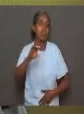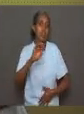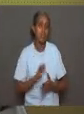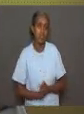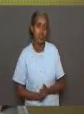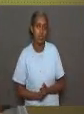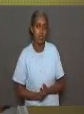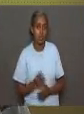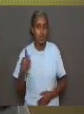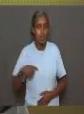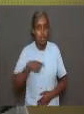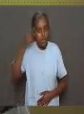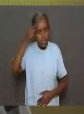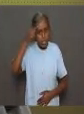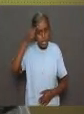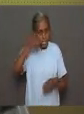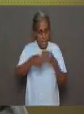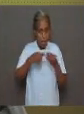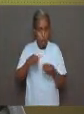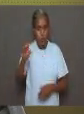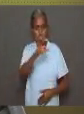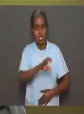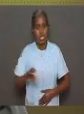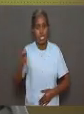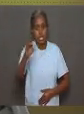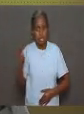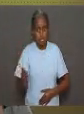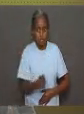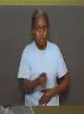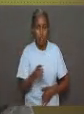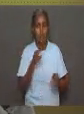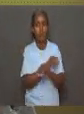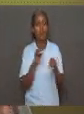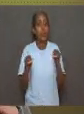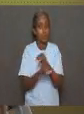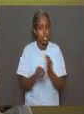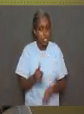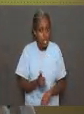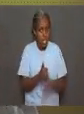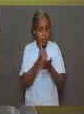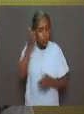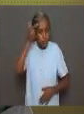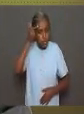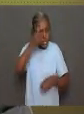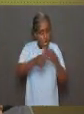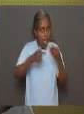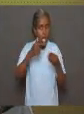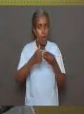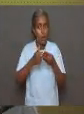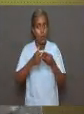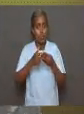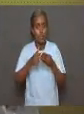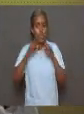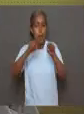When you are thinking about circular permutations, it can help to think about a bicycle